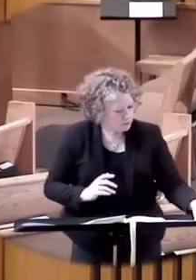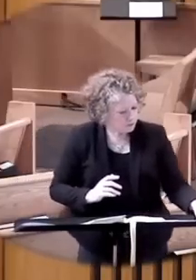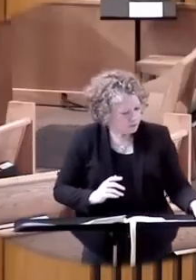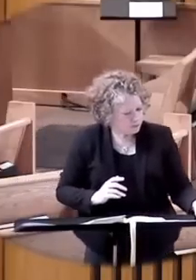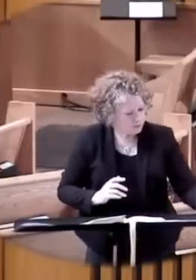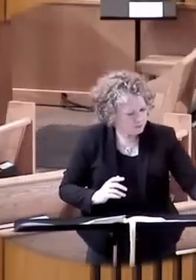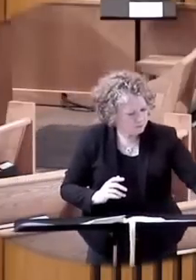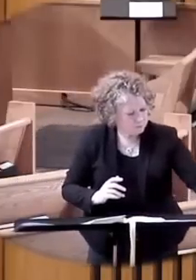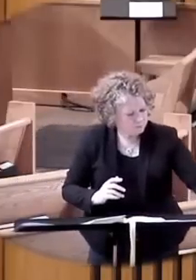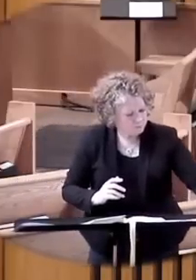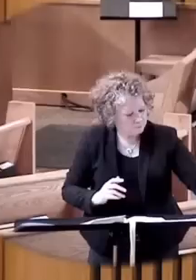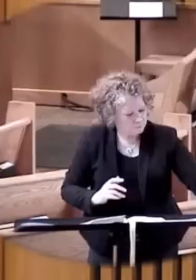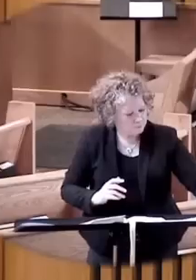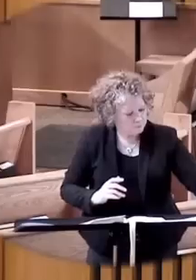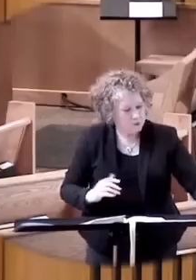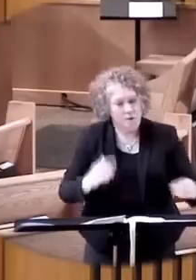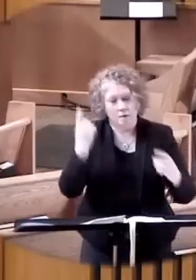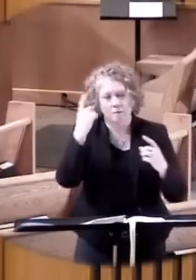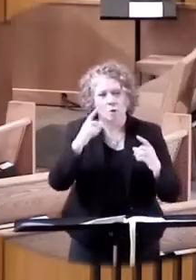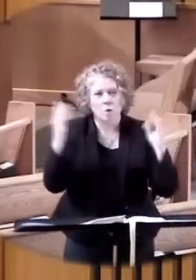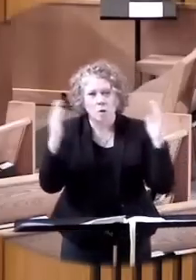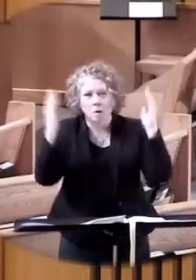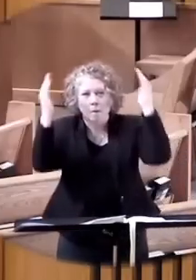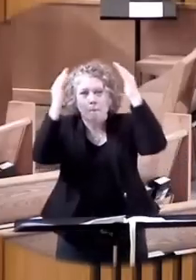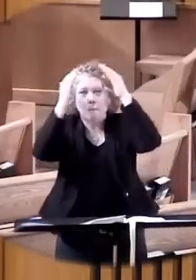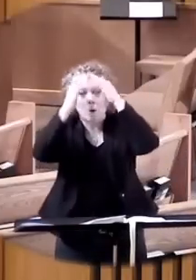For our Holy Father, Pope Francis,